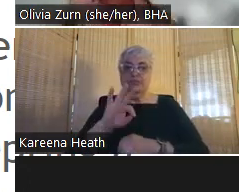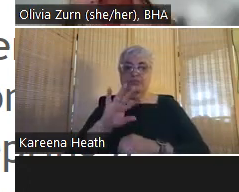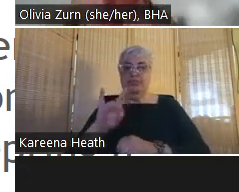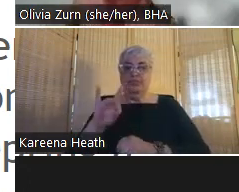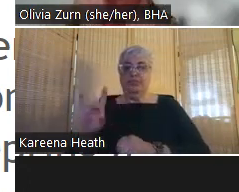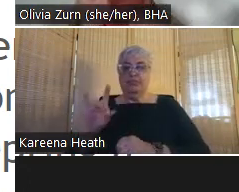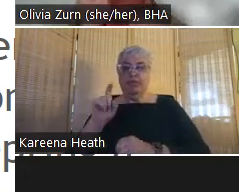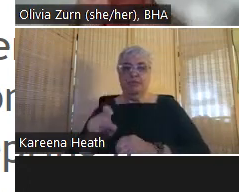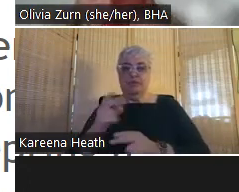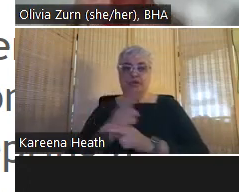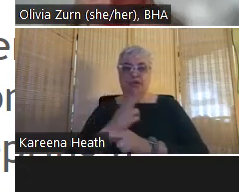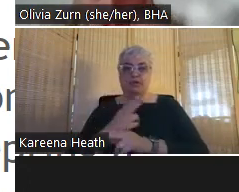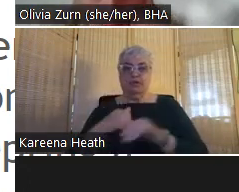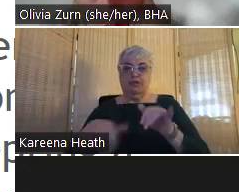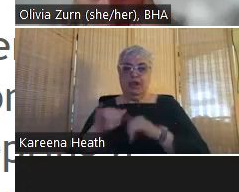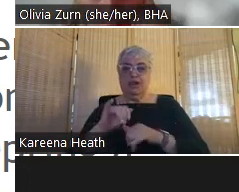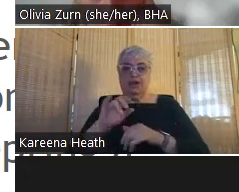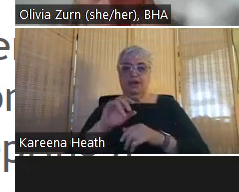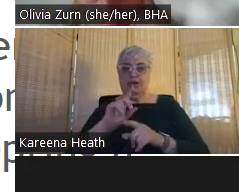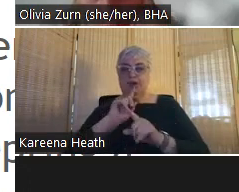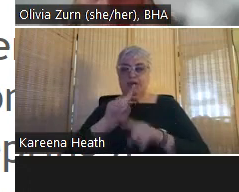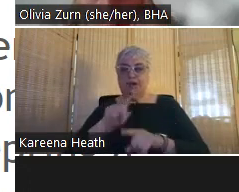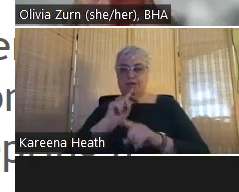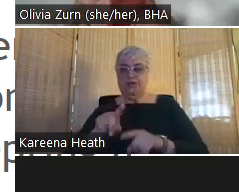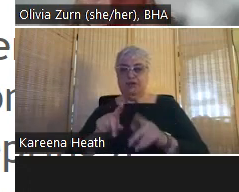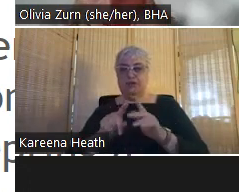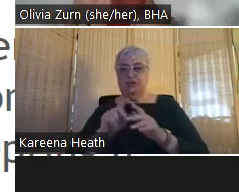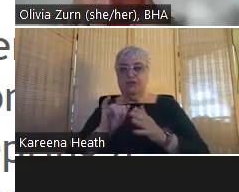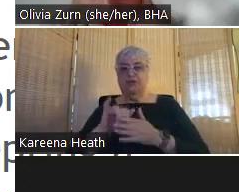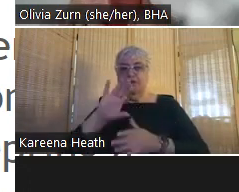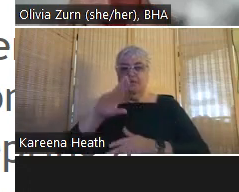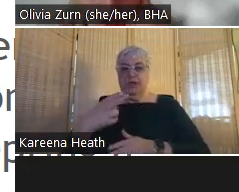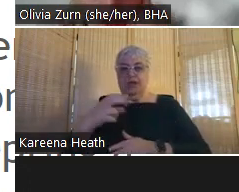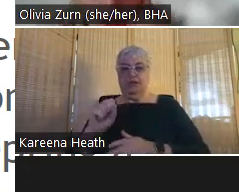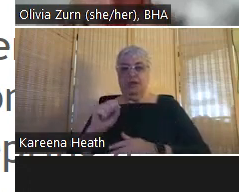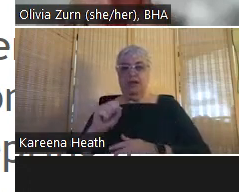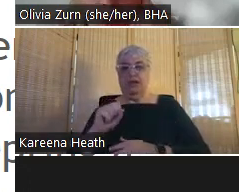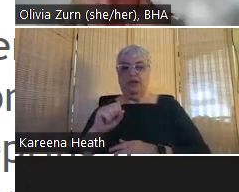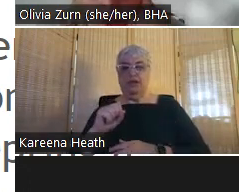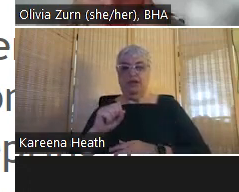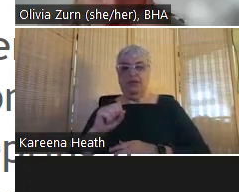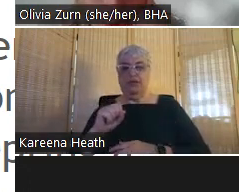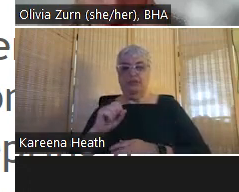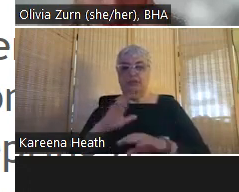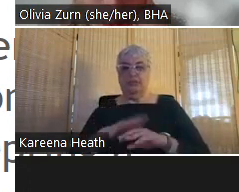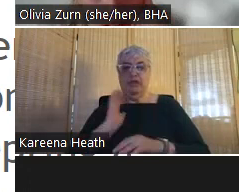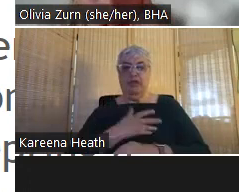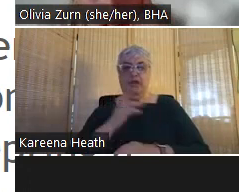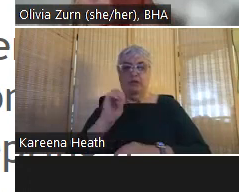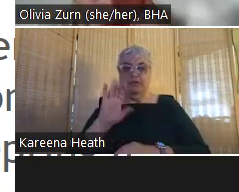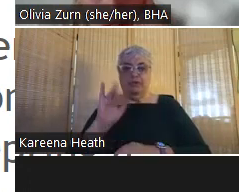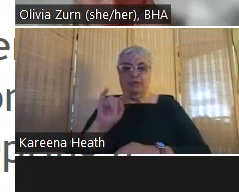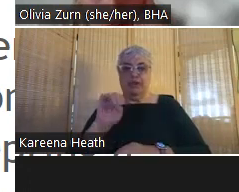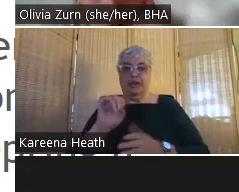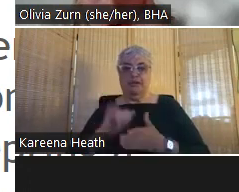988 must use the standardized dispatch criteria available from the BHA, which is on our website. And